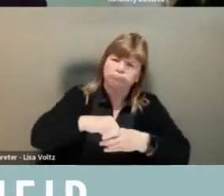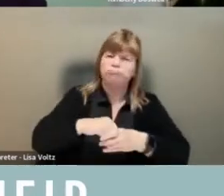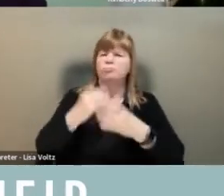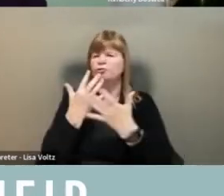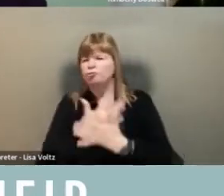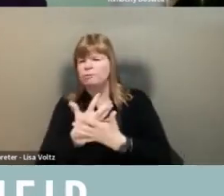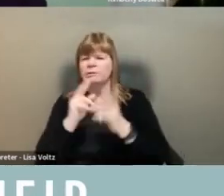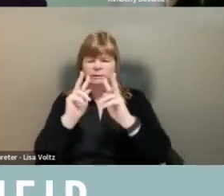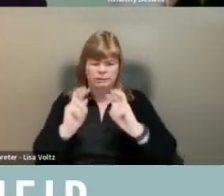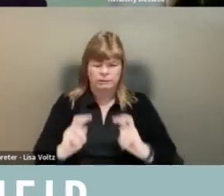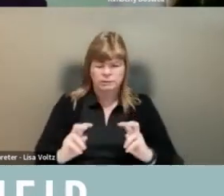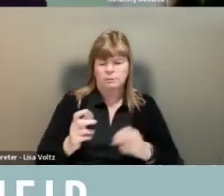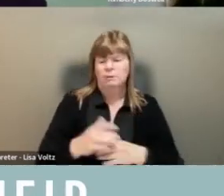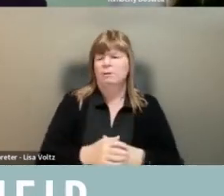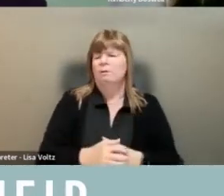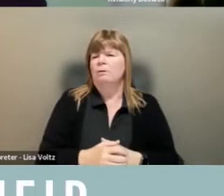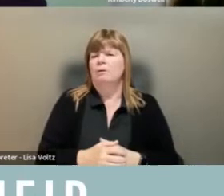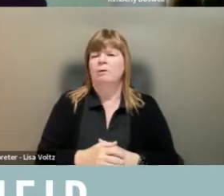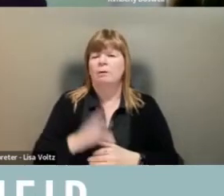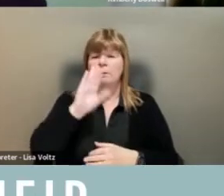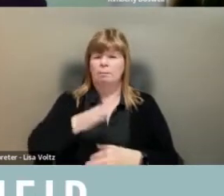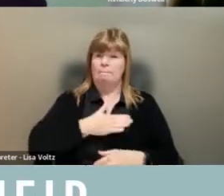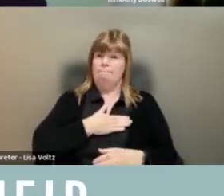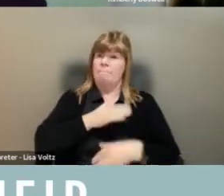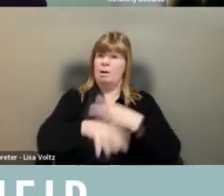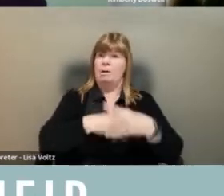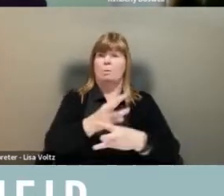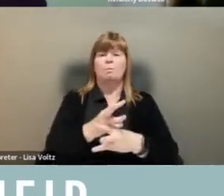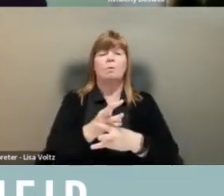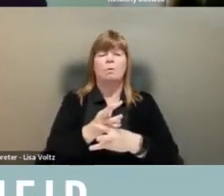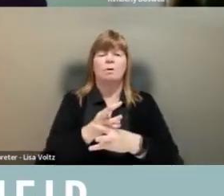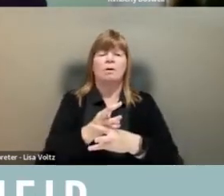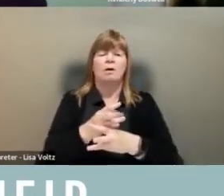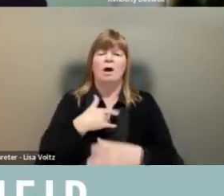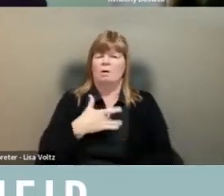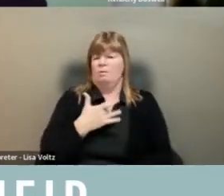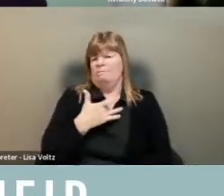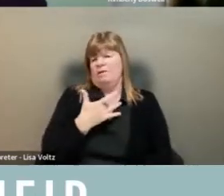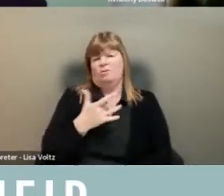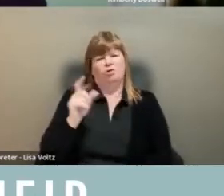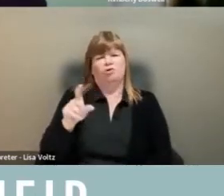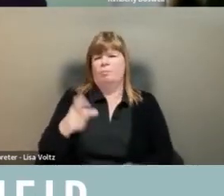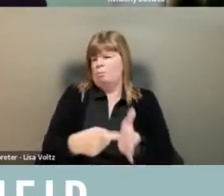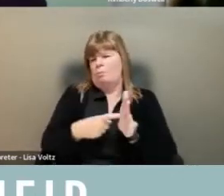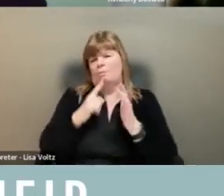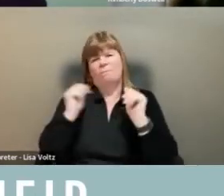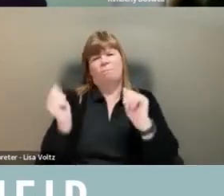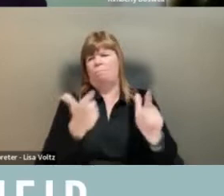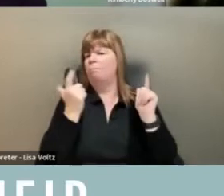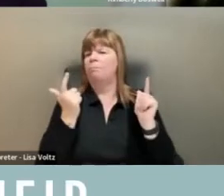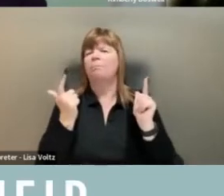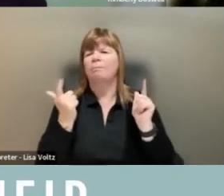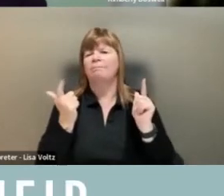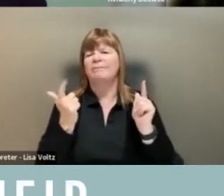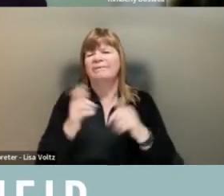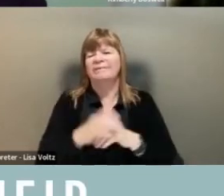assessment? You know, in my world, it's like, I really think it should be required for everybody. And you'll